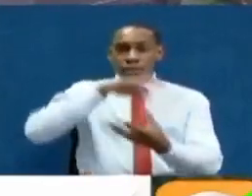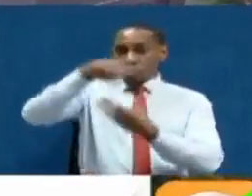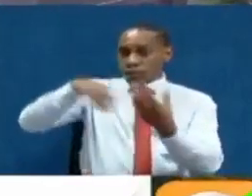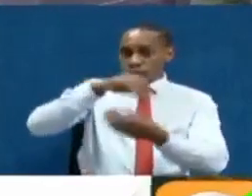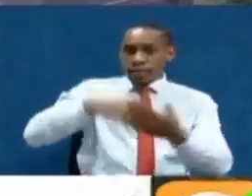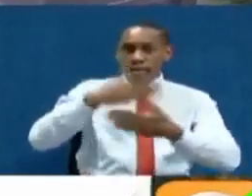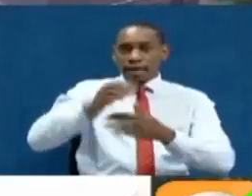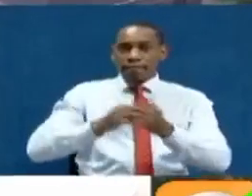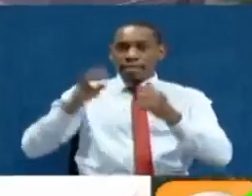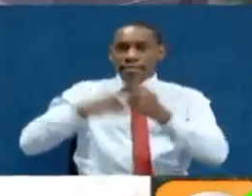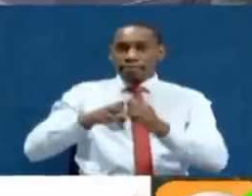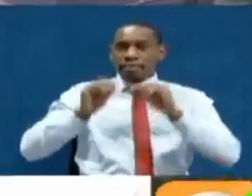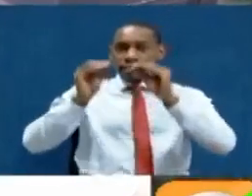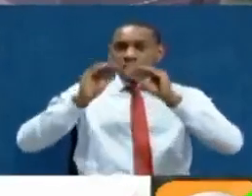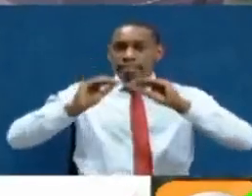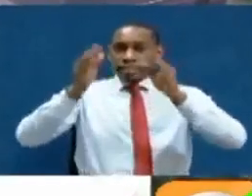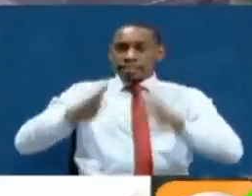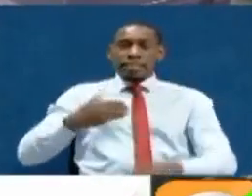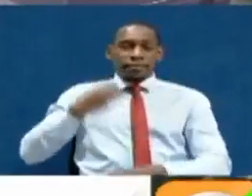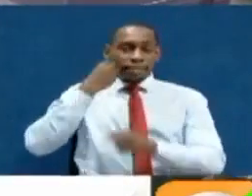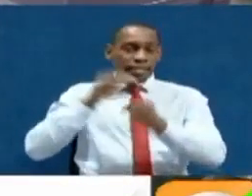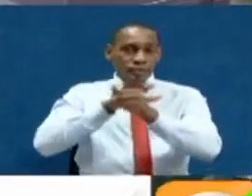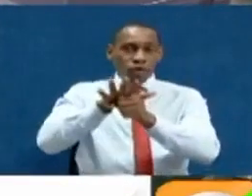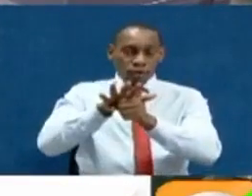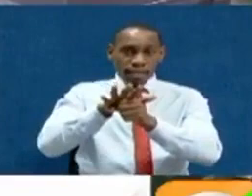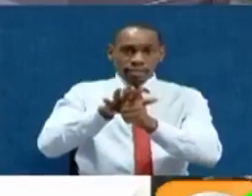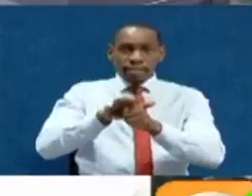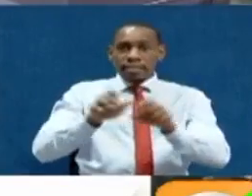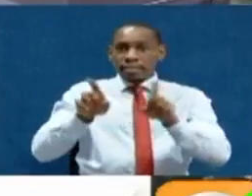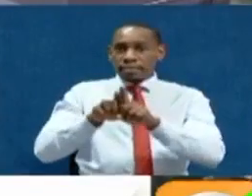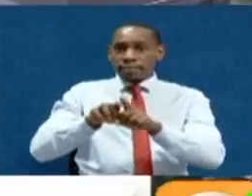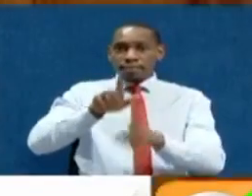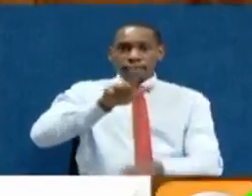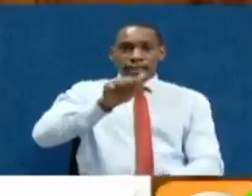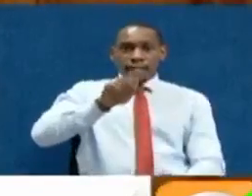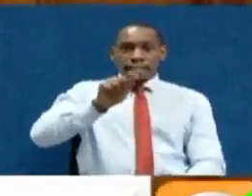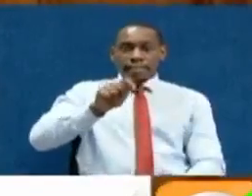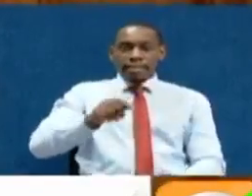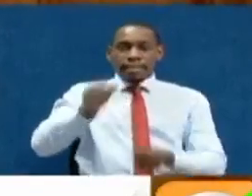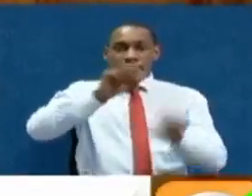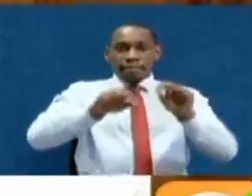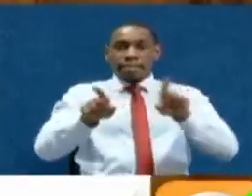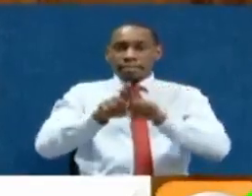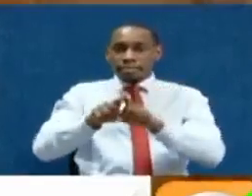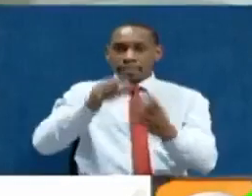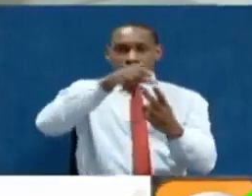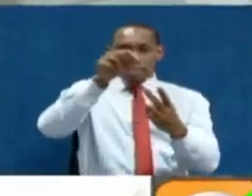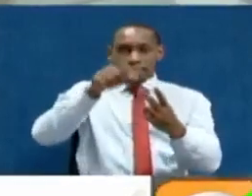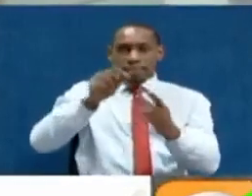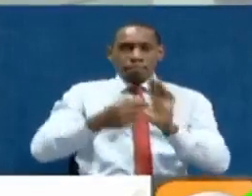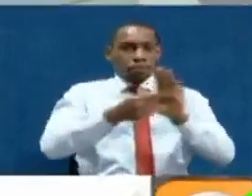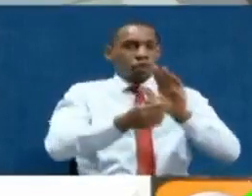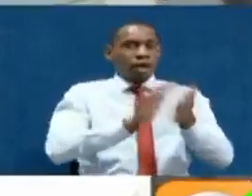mix-up after 17 of their teaching staff tested positive for COVID-19 at the Lancet laboratories, only for the said samples to